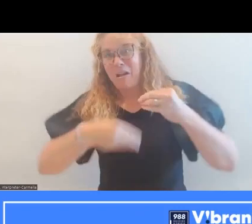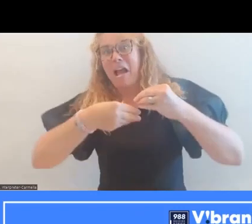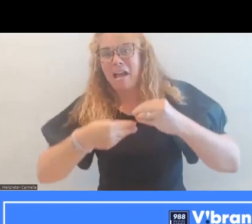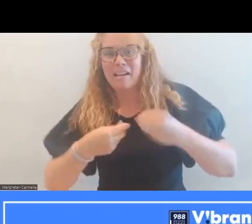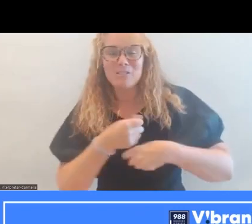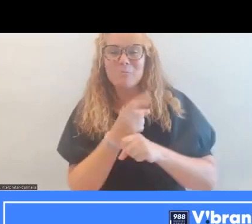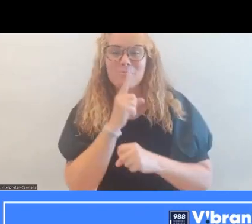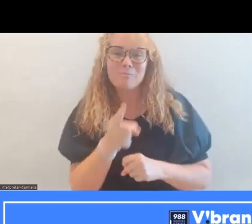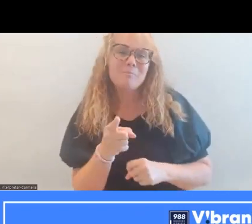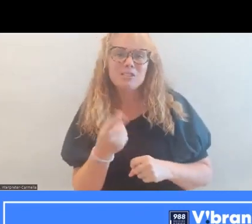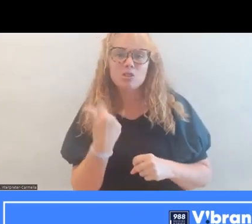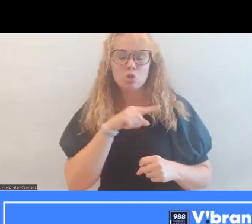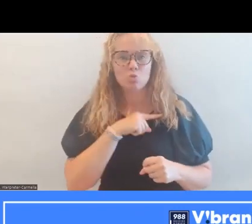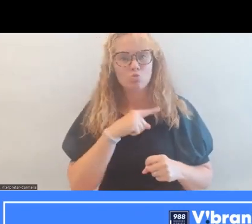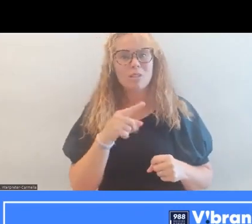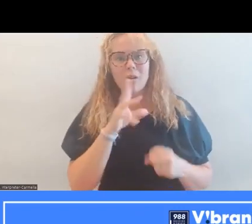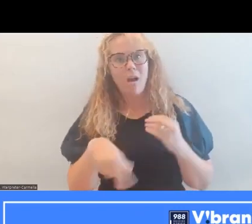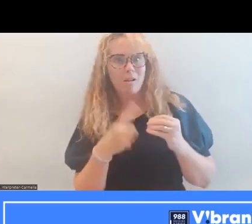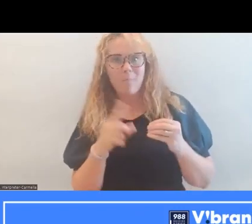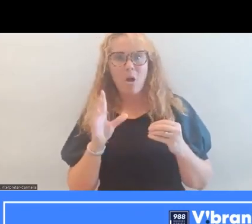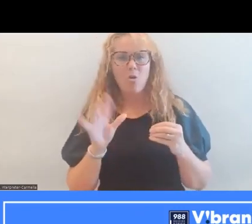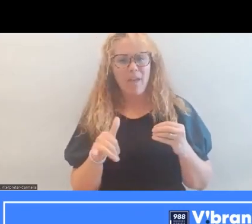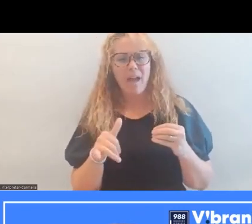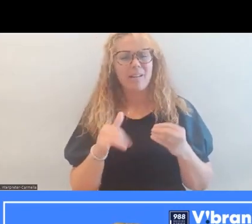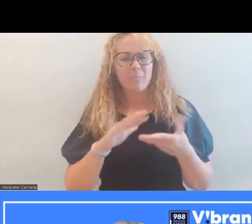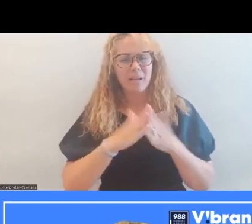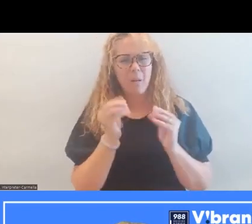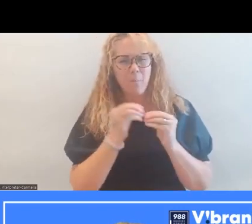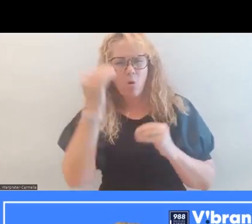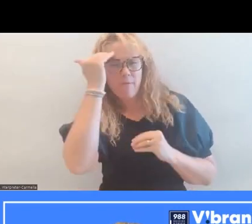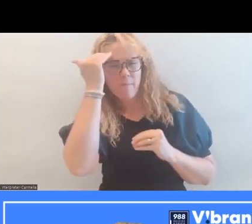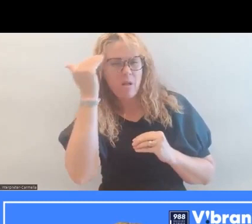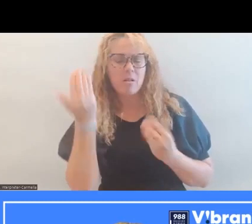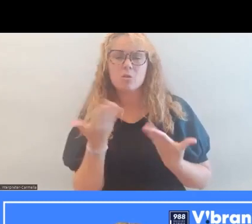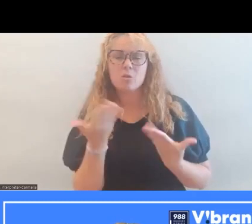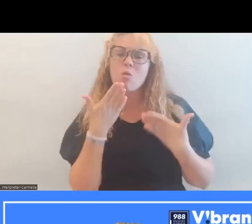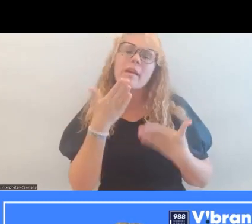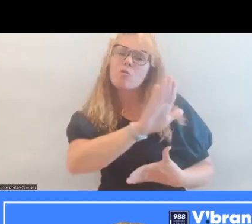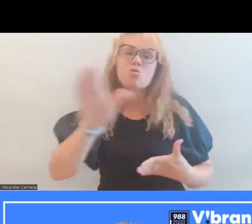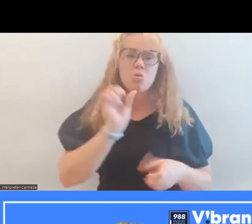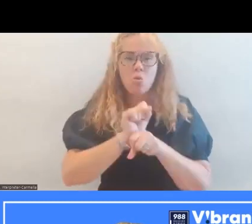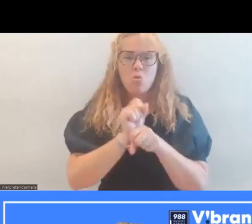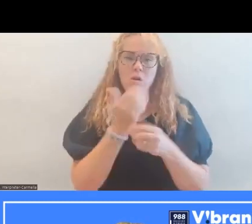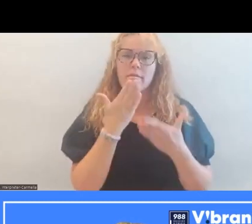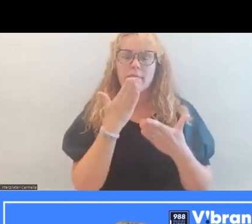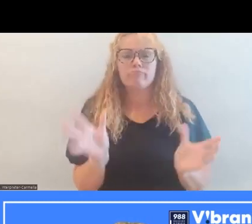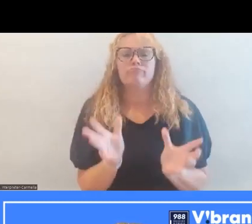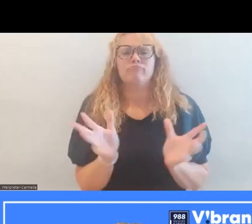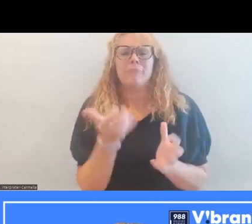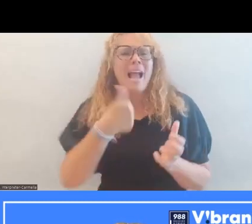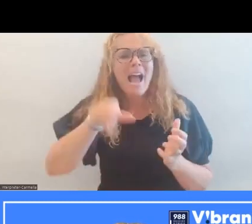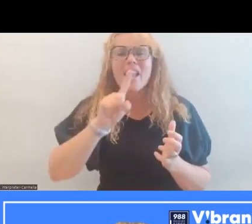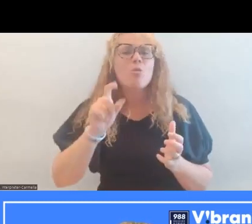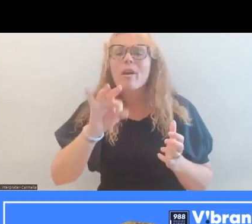sure that we are talking about and that I'm more familiar with. So just thank you both for your work. And of course, I encourage anyone, if you